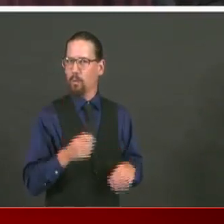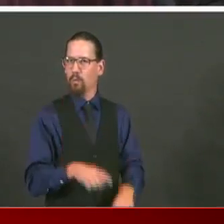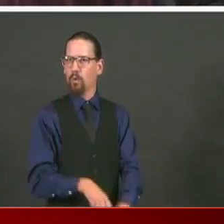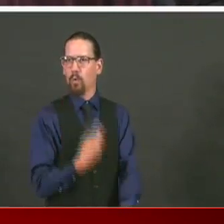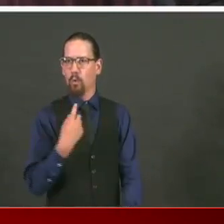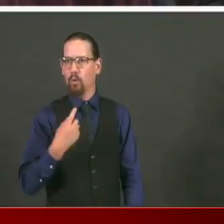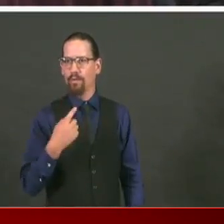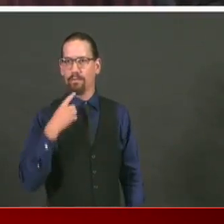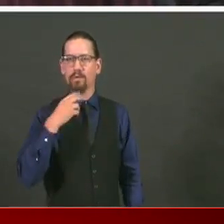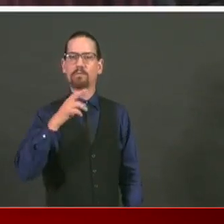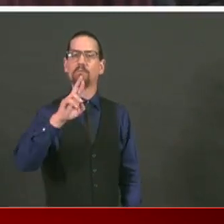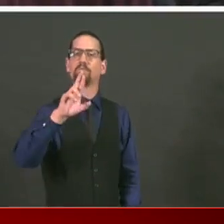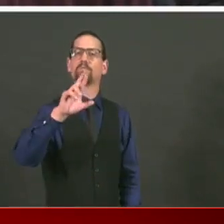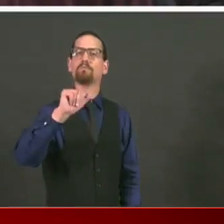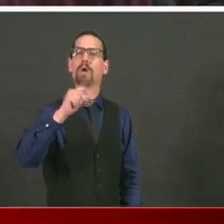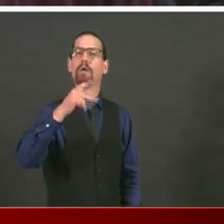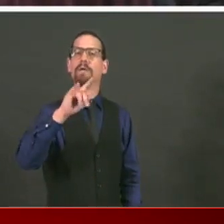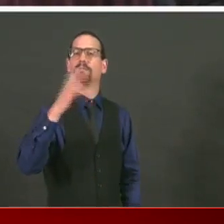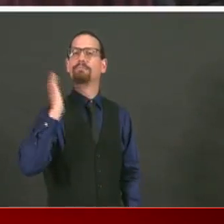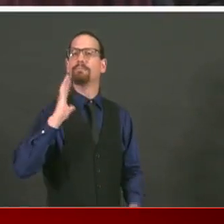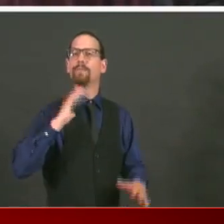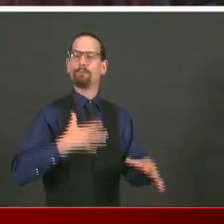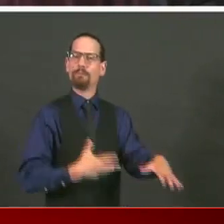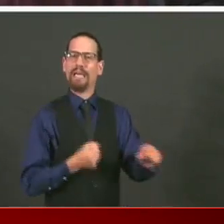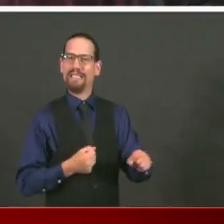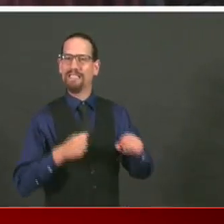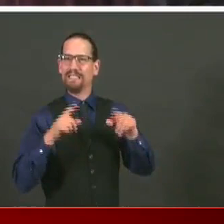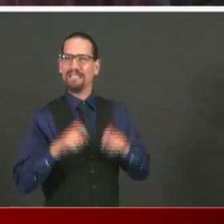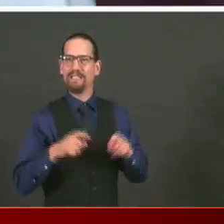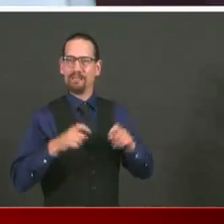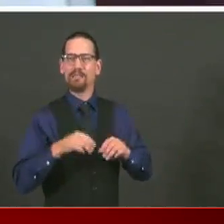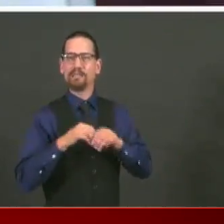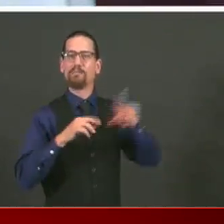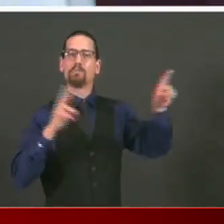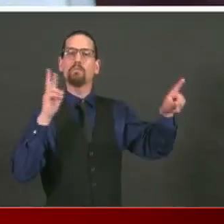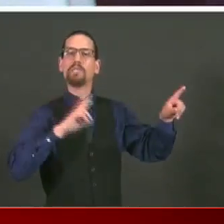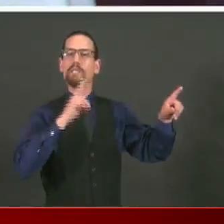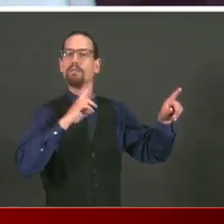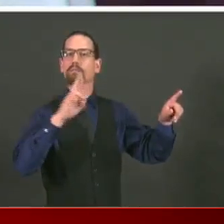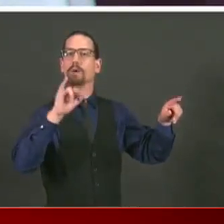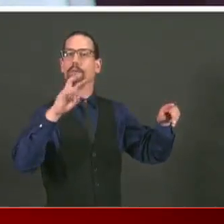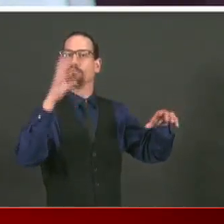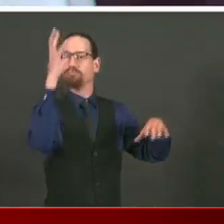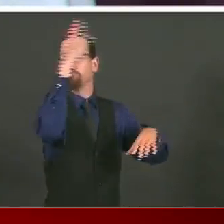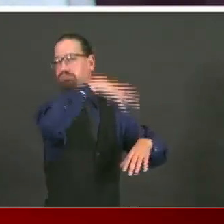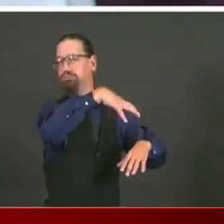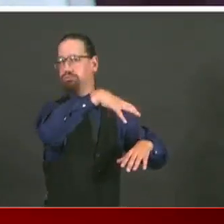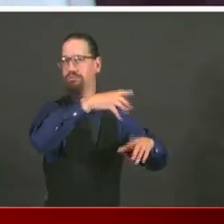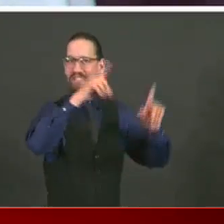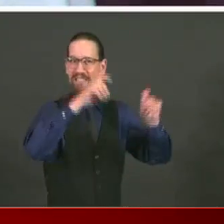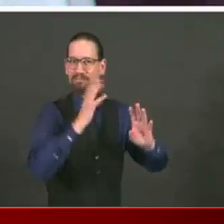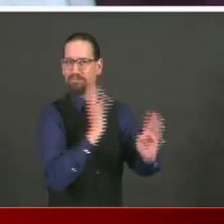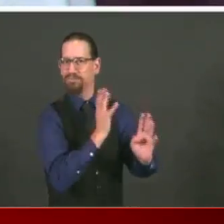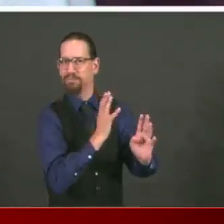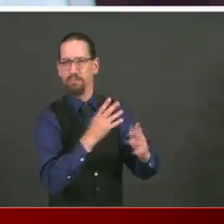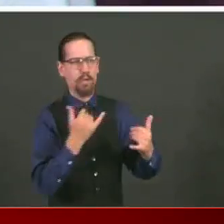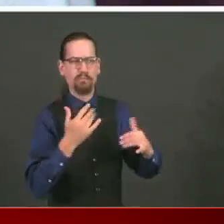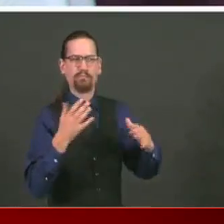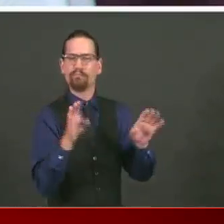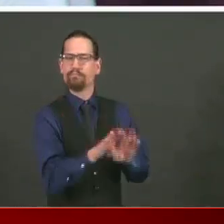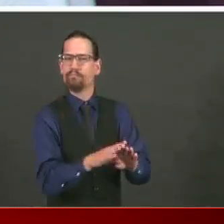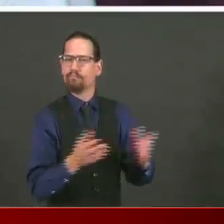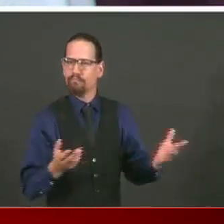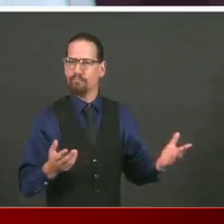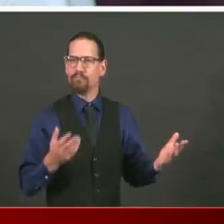that was shifted away from the Twin River site. So what can you say about how long it's taking people to get their results who are either trying to get back to work